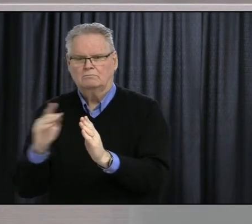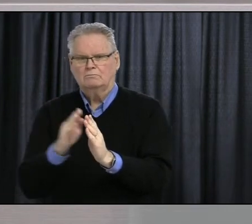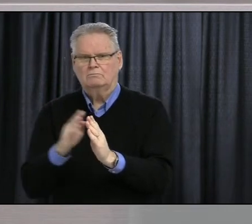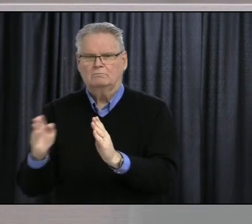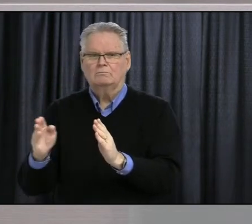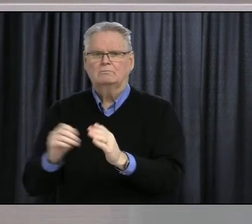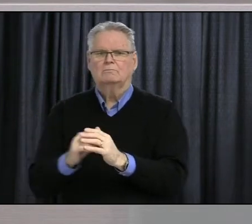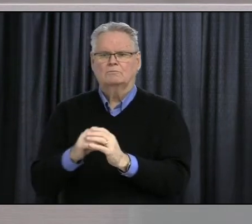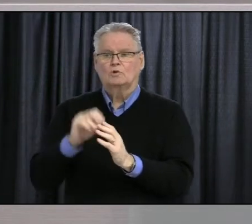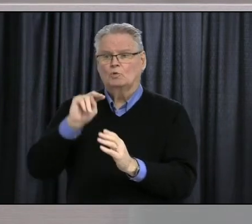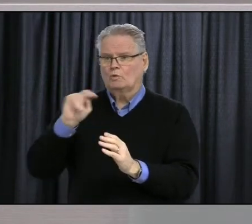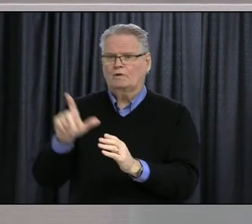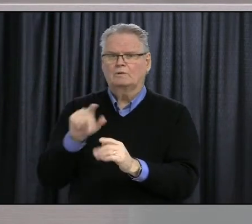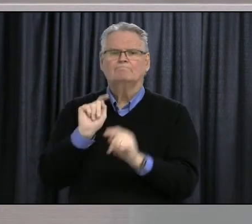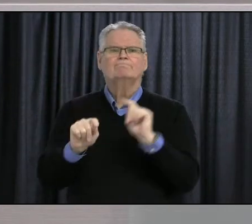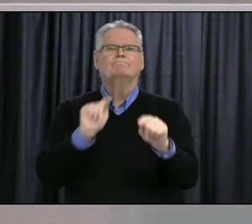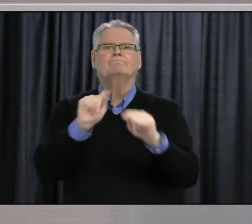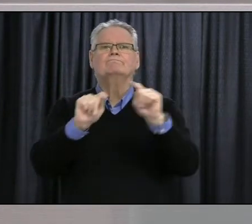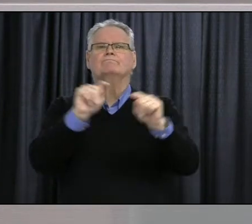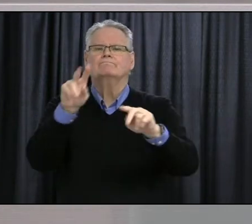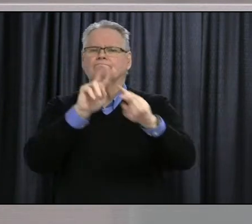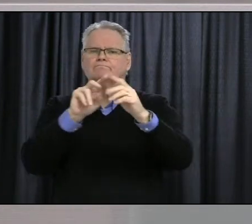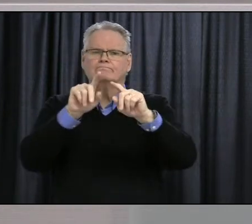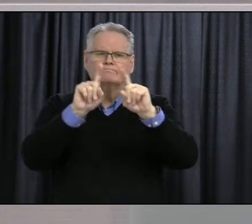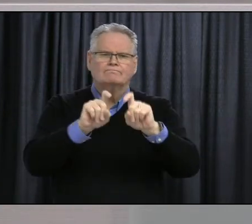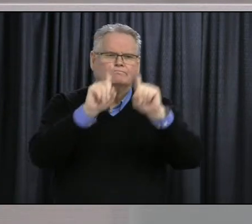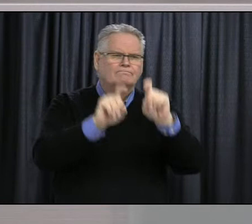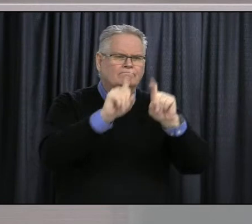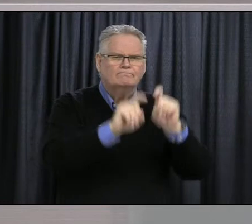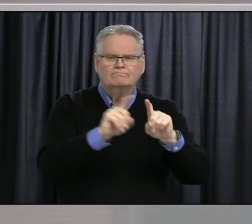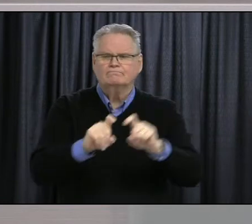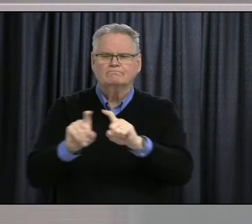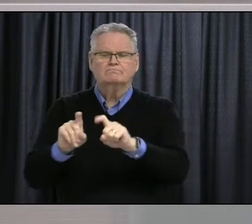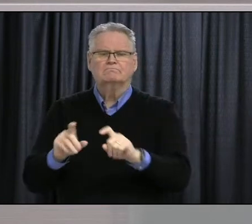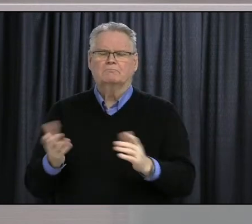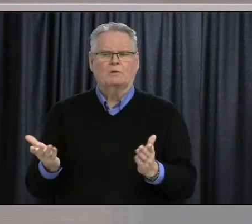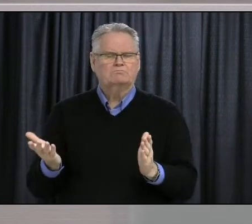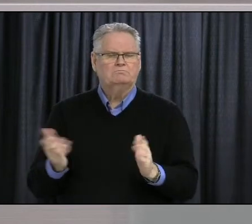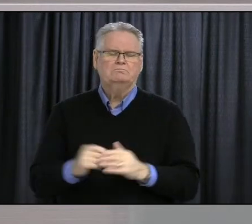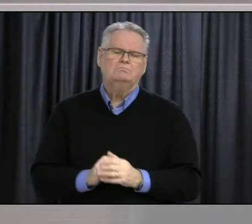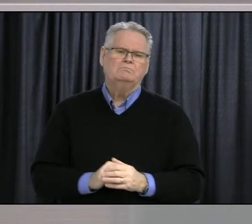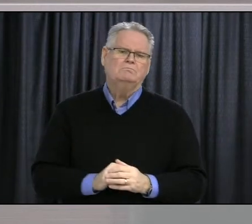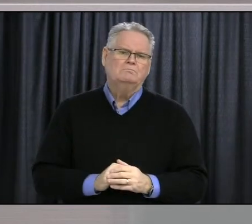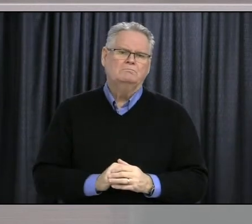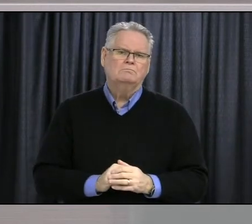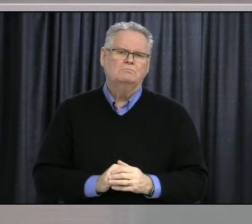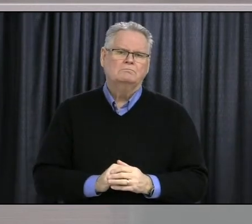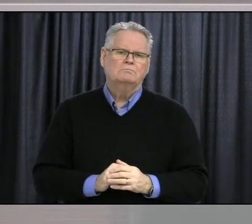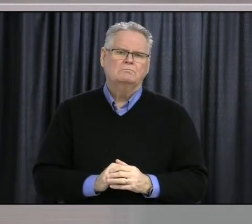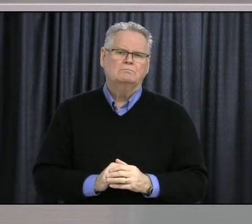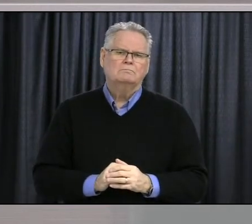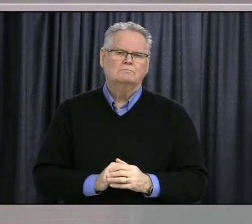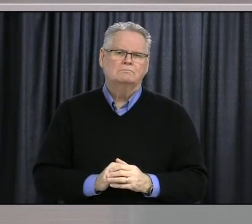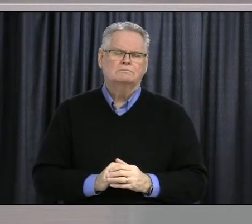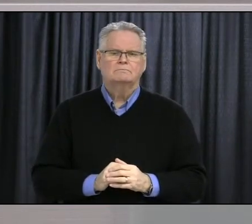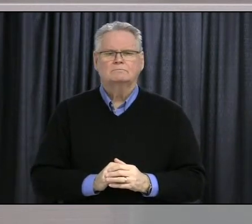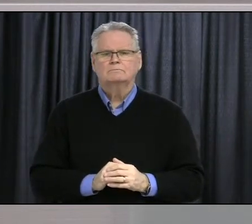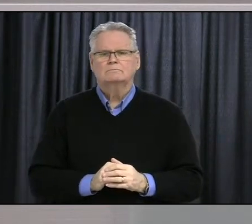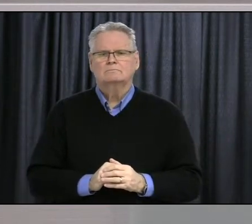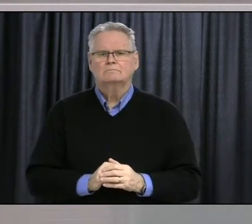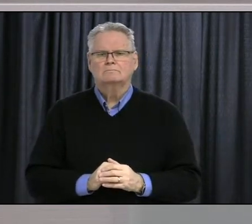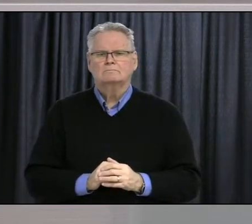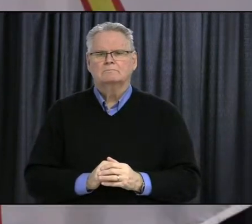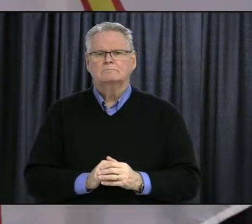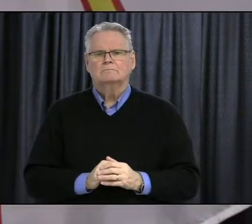you. You mentioned earlier that you hope to have the variant testing abilities here soon. Can you give a more concrete time frame